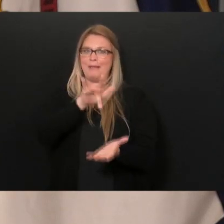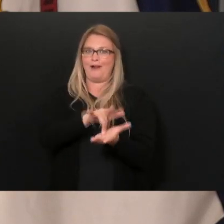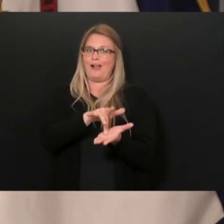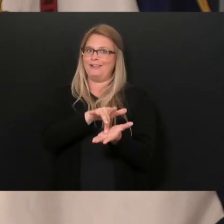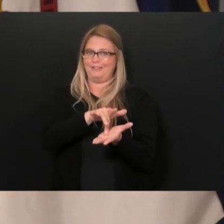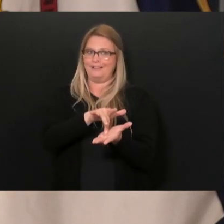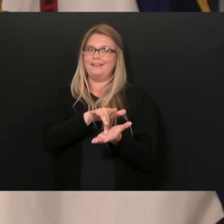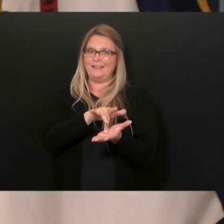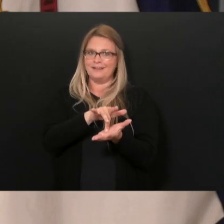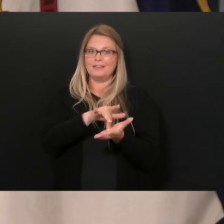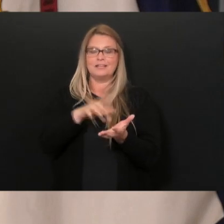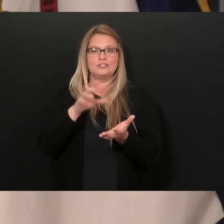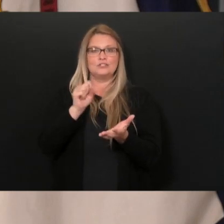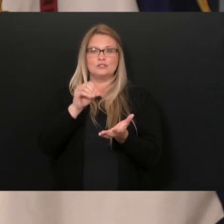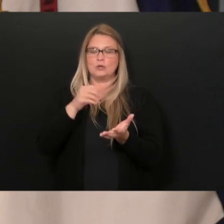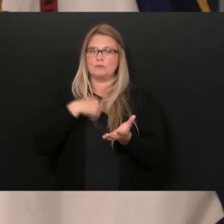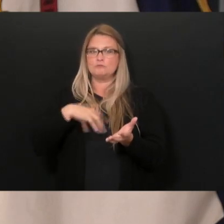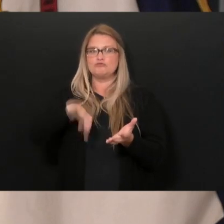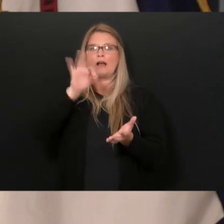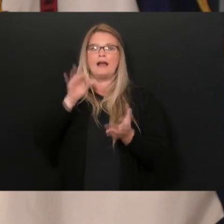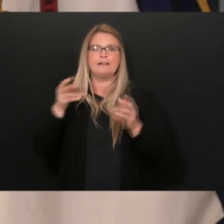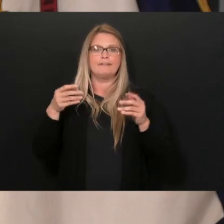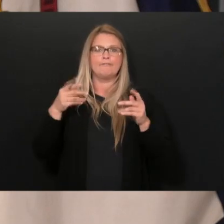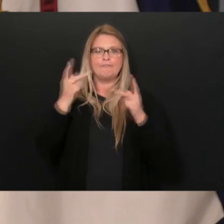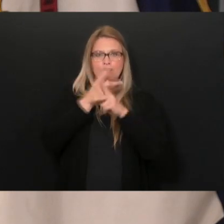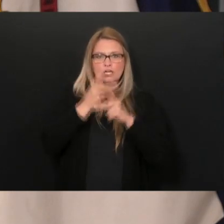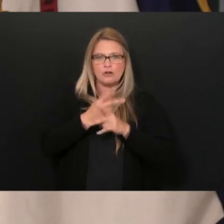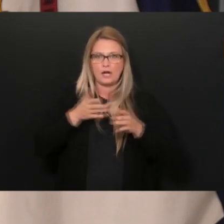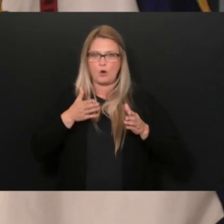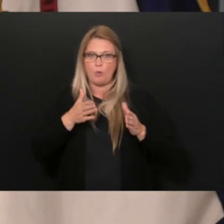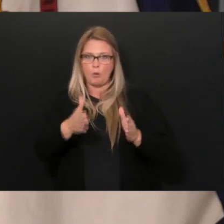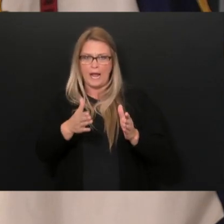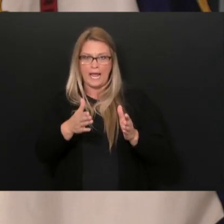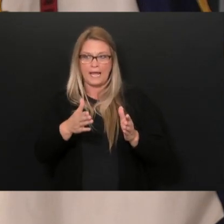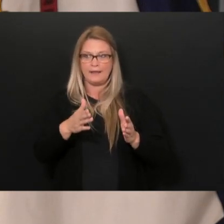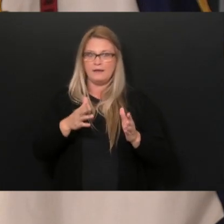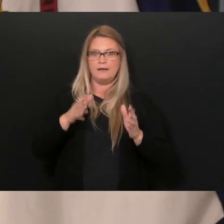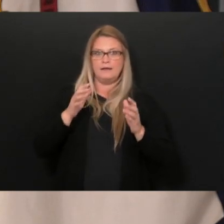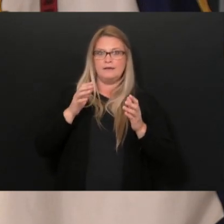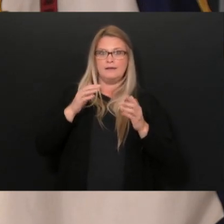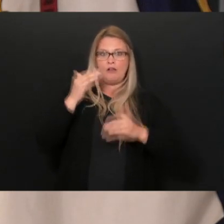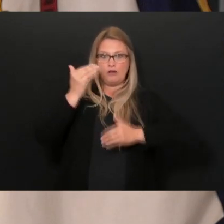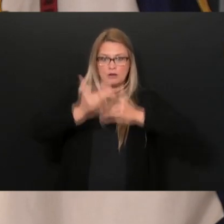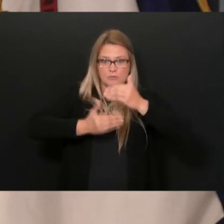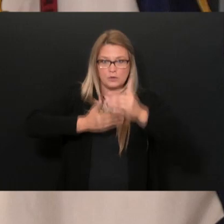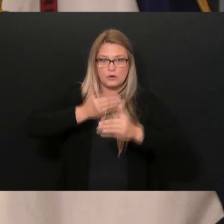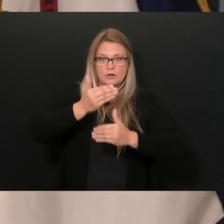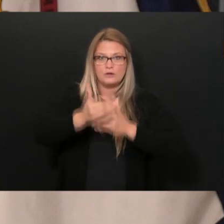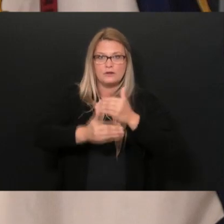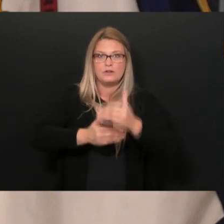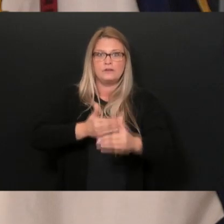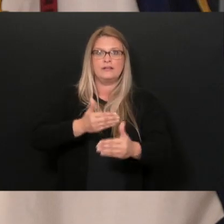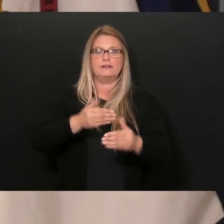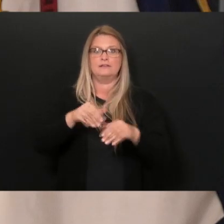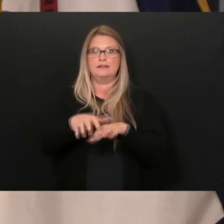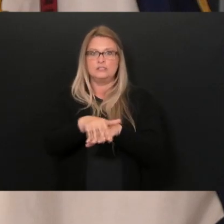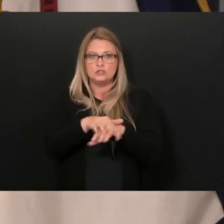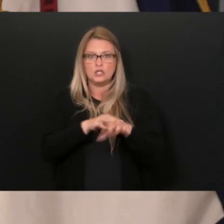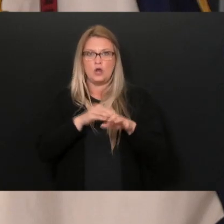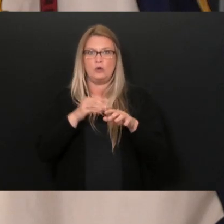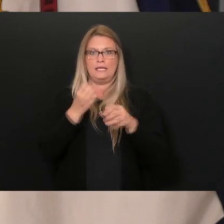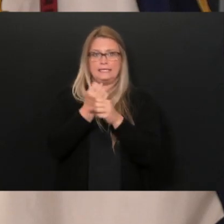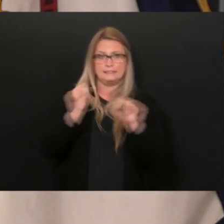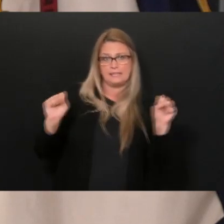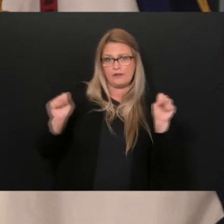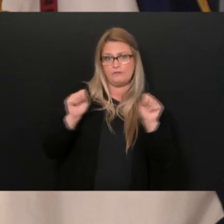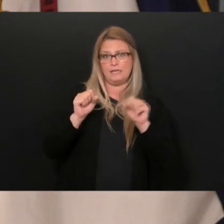in a way of absolutely moving proactively, but moving in baby steps. And that's what we're trying to